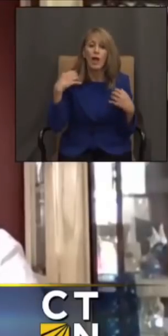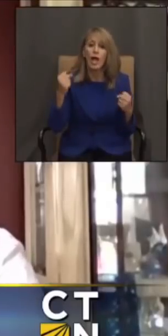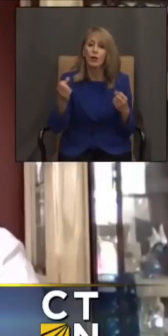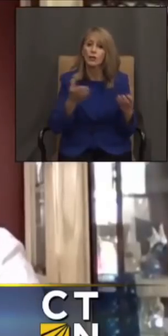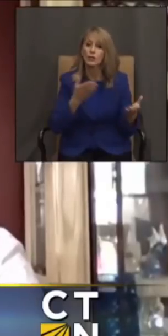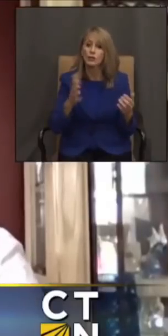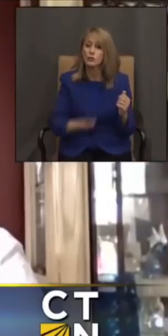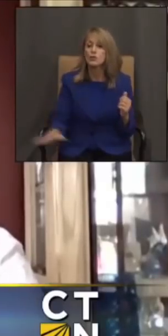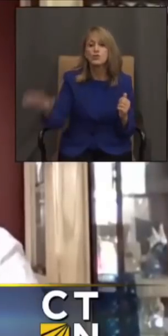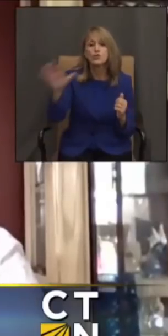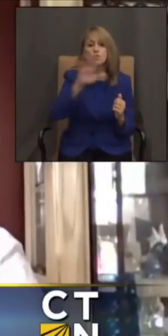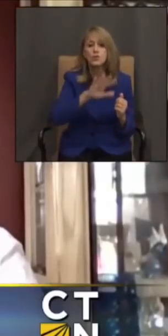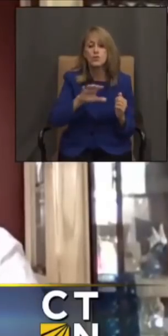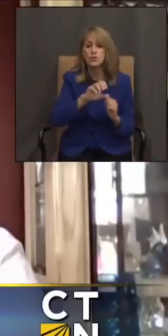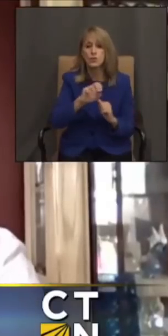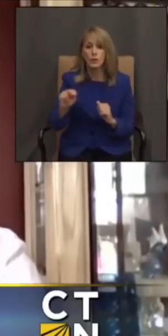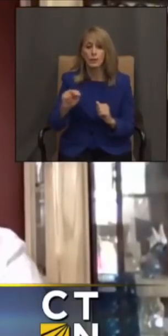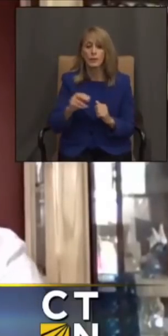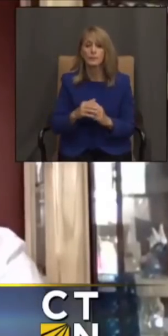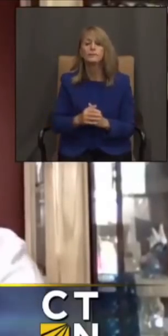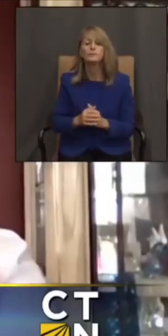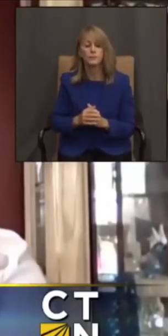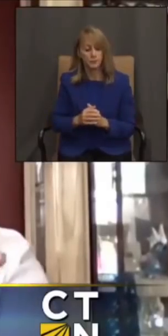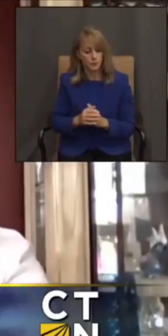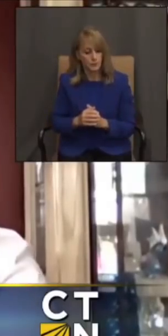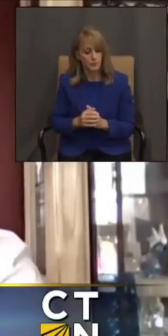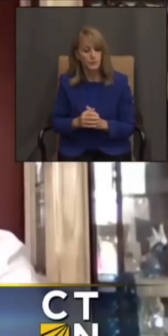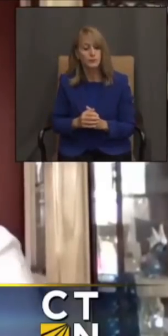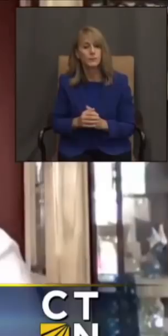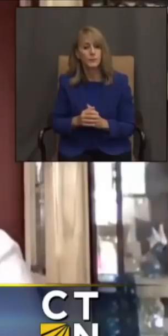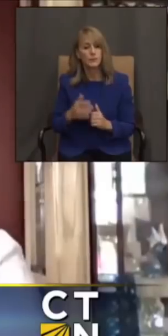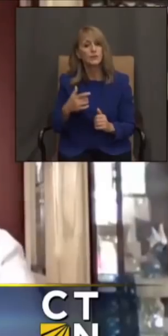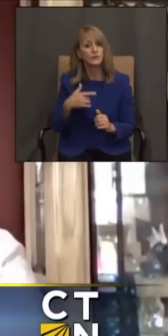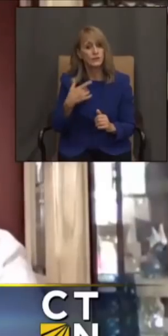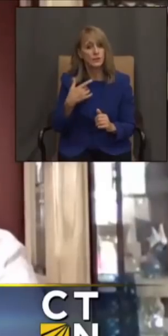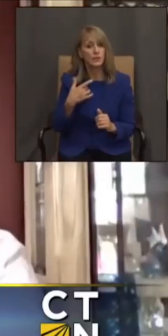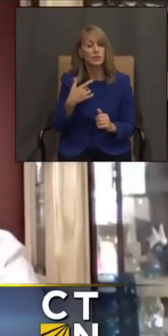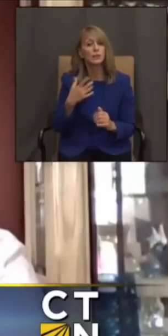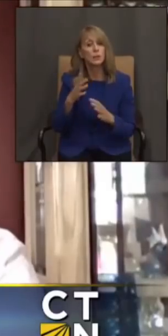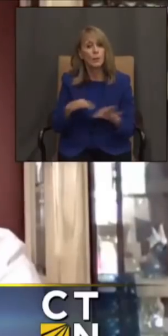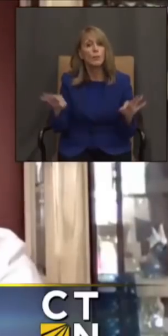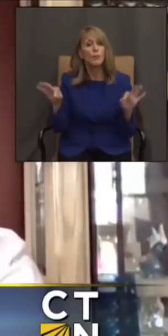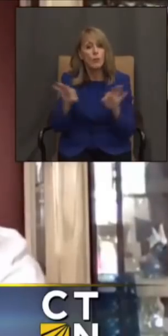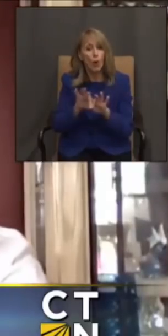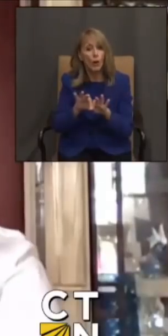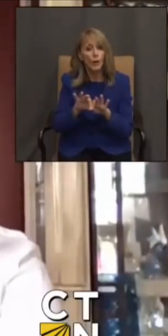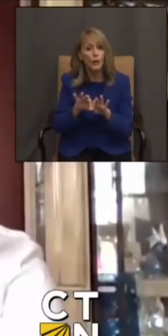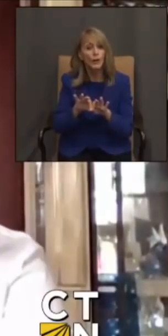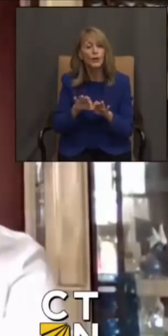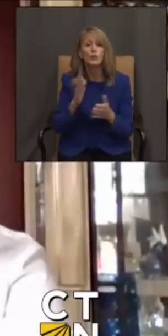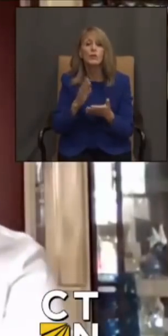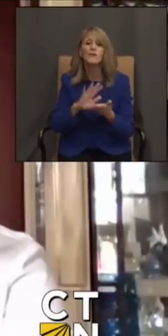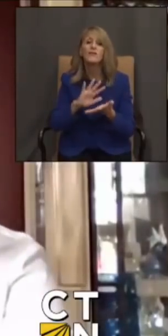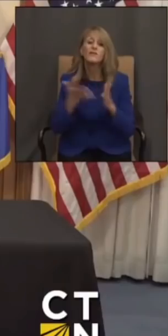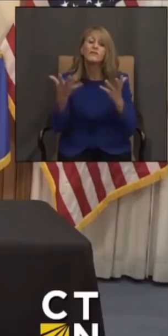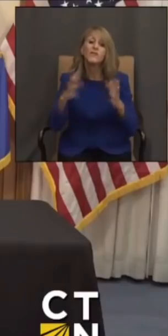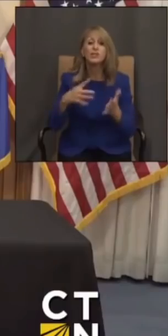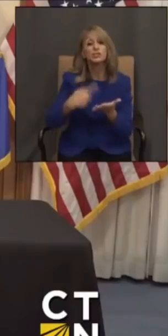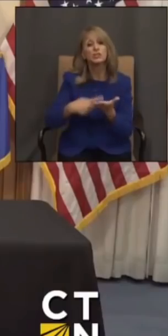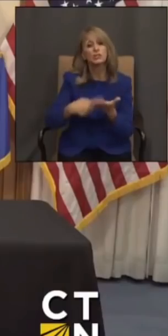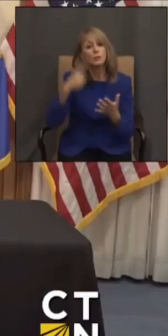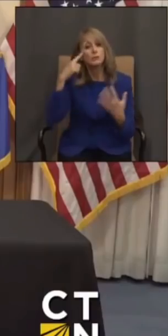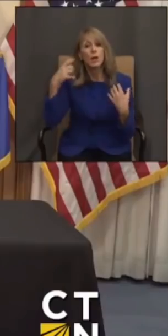the state of Connecticut. So I think it's right to kind of help make sure we keep this conversation going. Thank you.